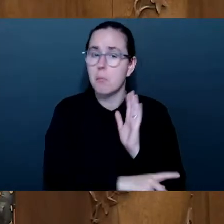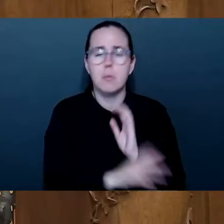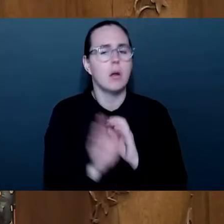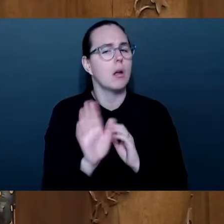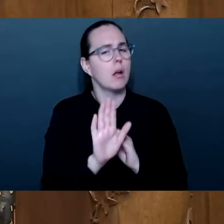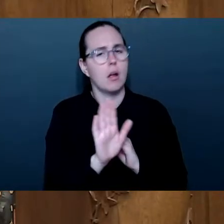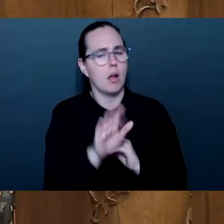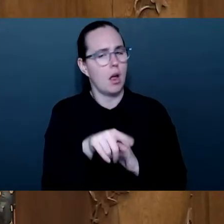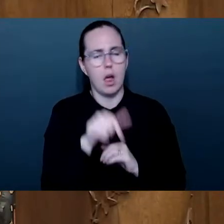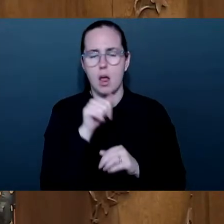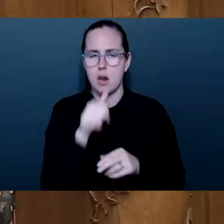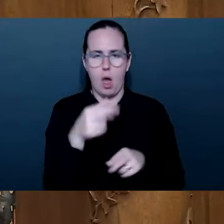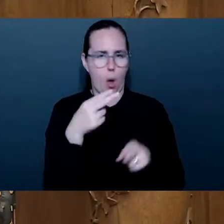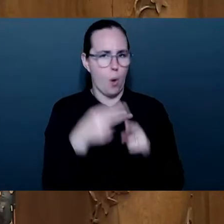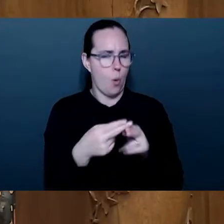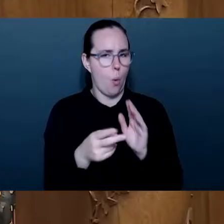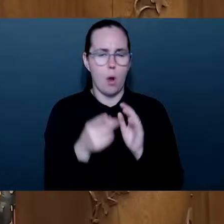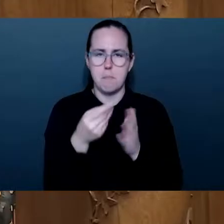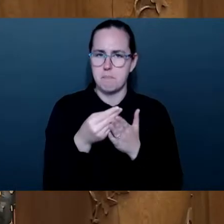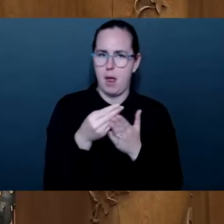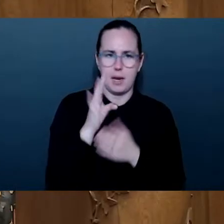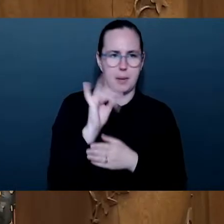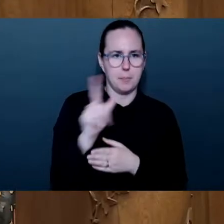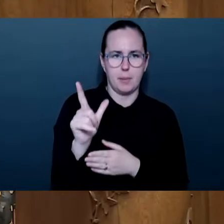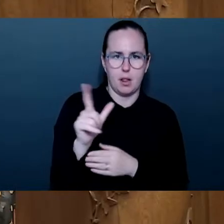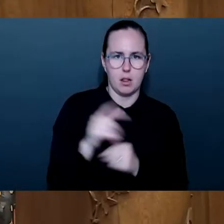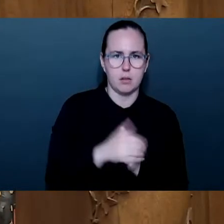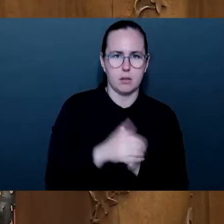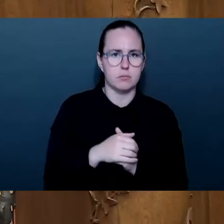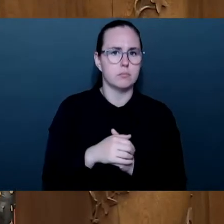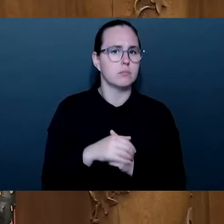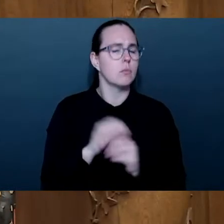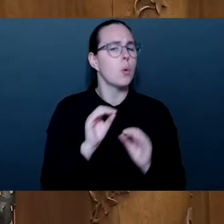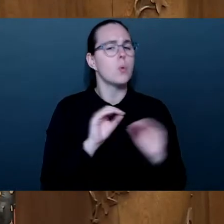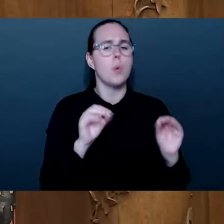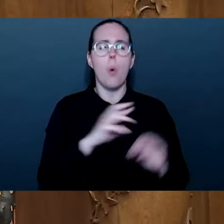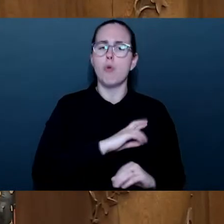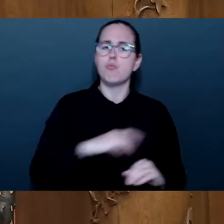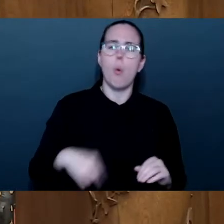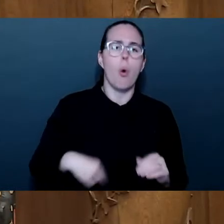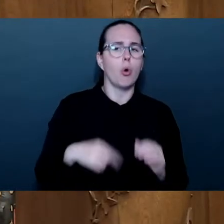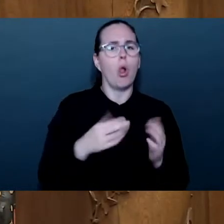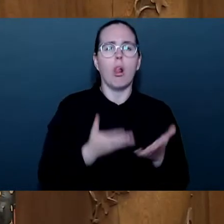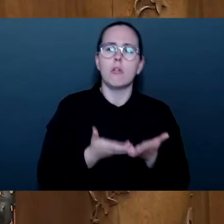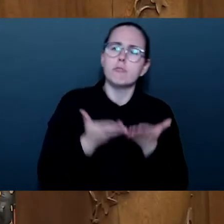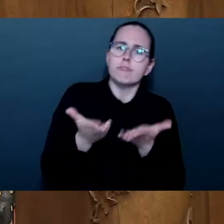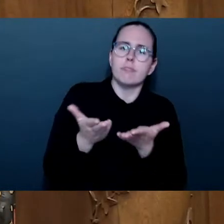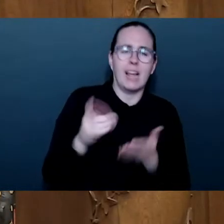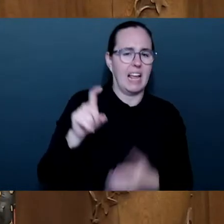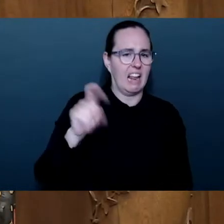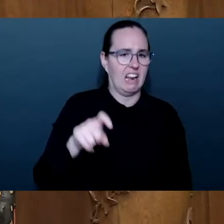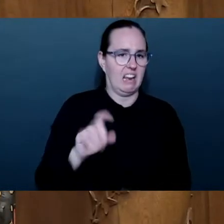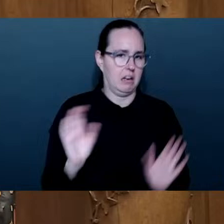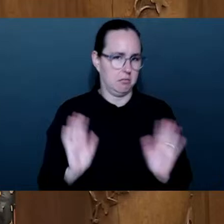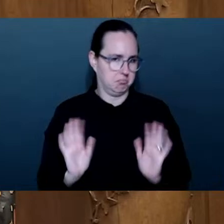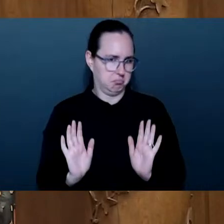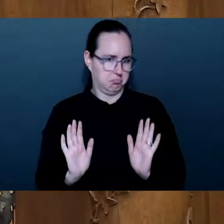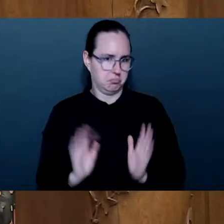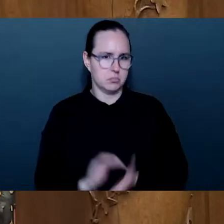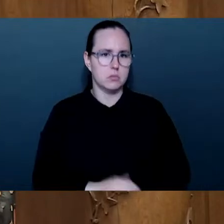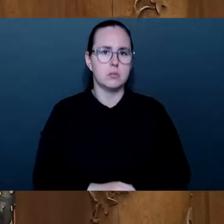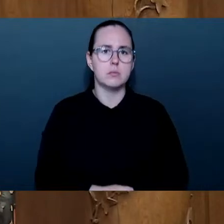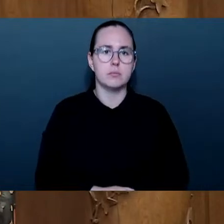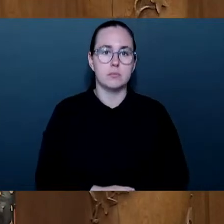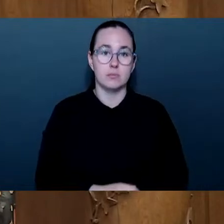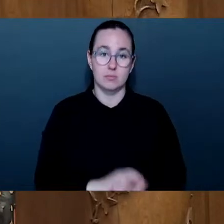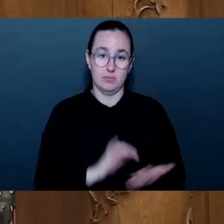condition precedent to its introduction," unquote. At paragraph 600, Beauchesne also